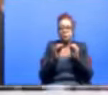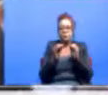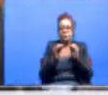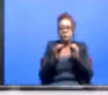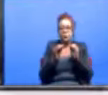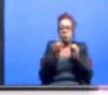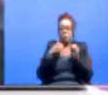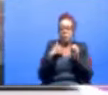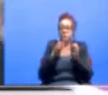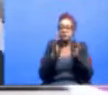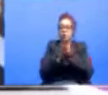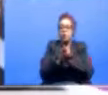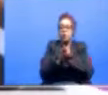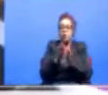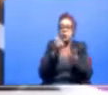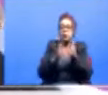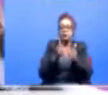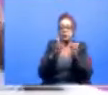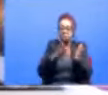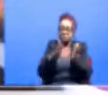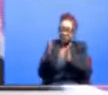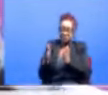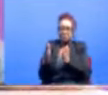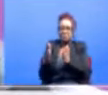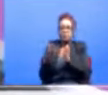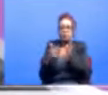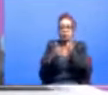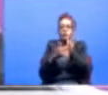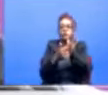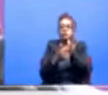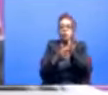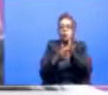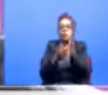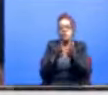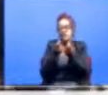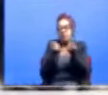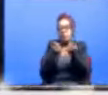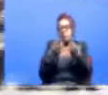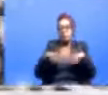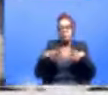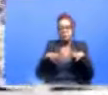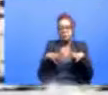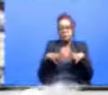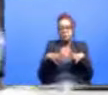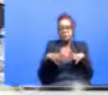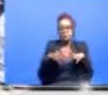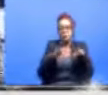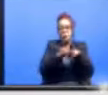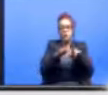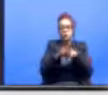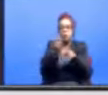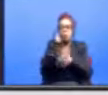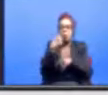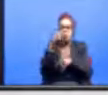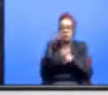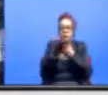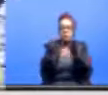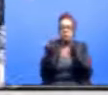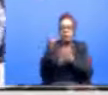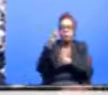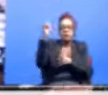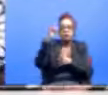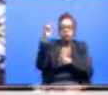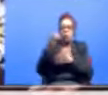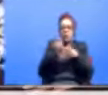ambayo inawekwa kando. Inaonyesha tu kwa wakati wake na kwa wachache sana kama. Also present were political